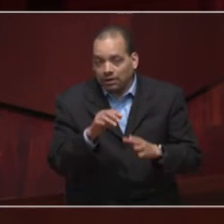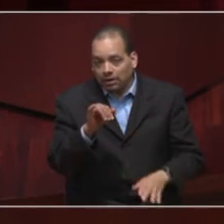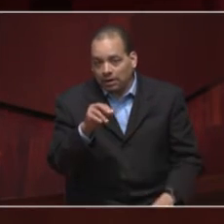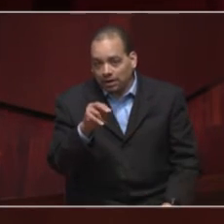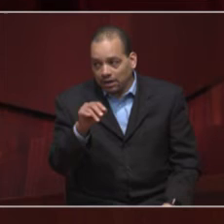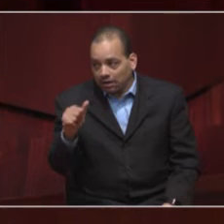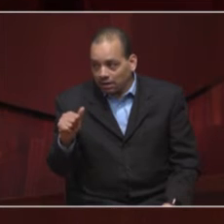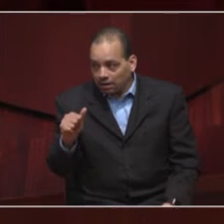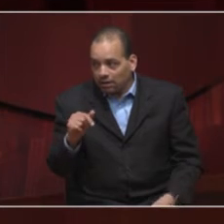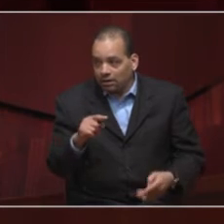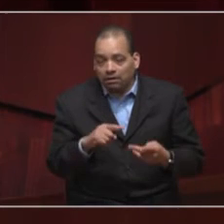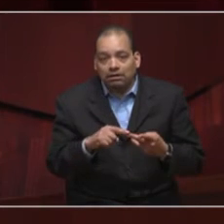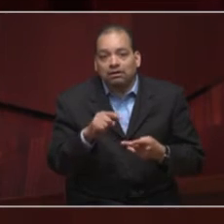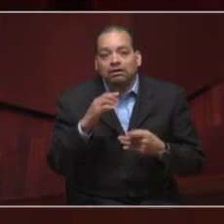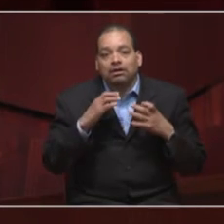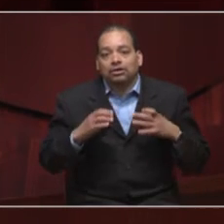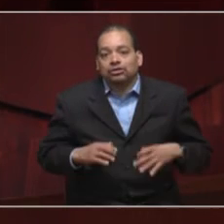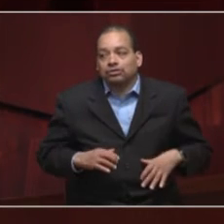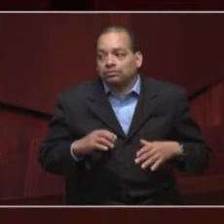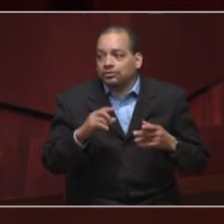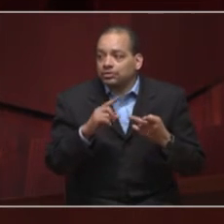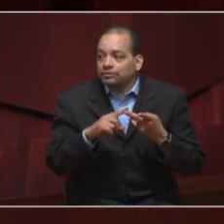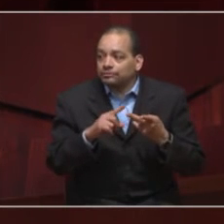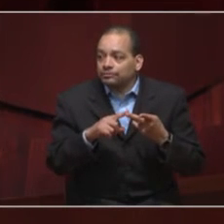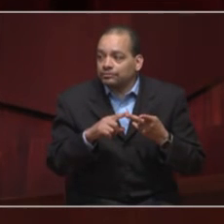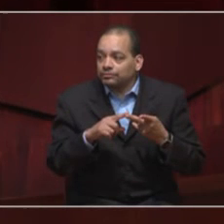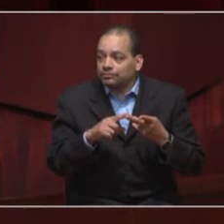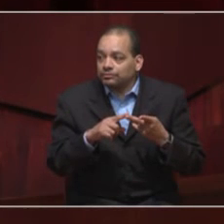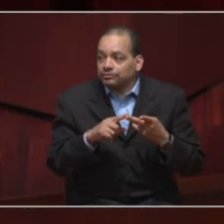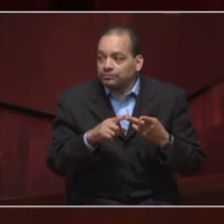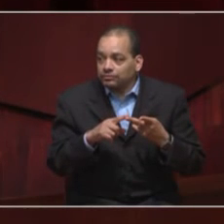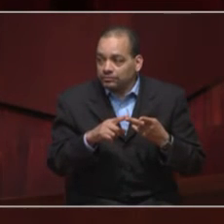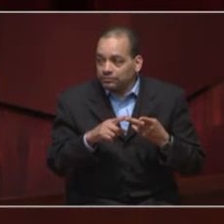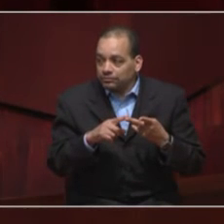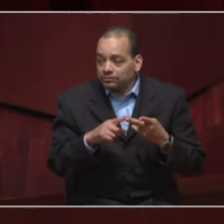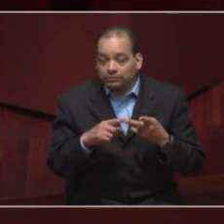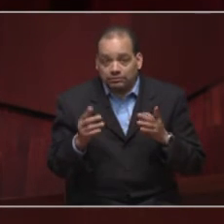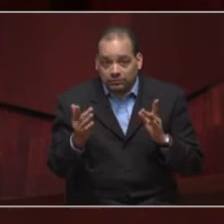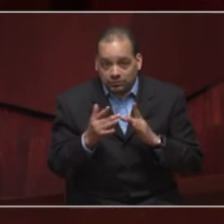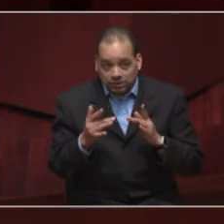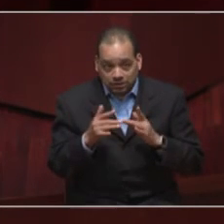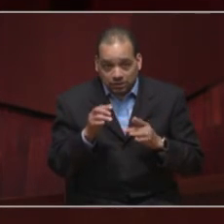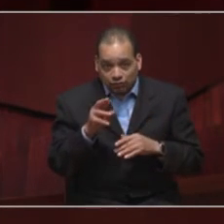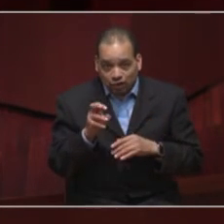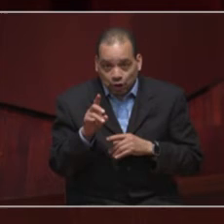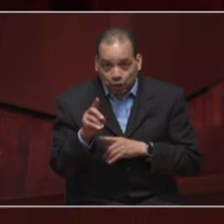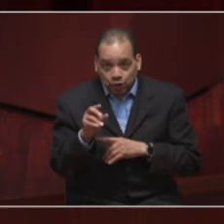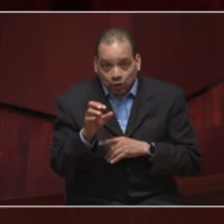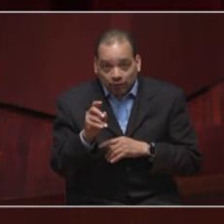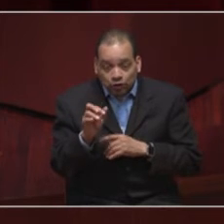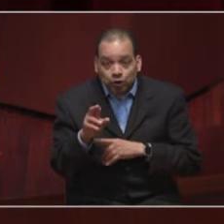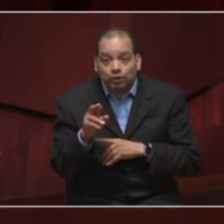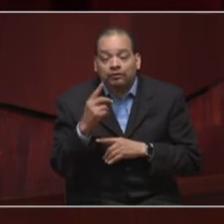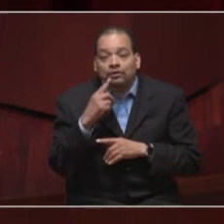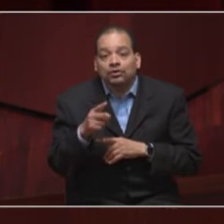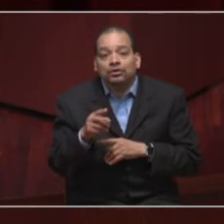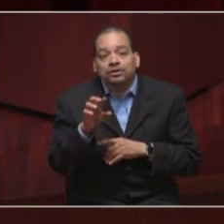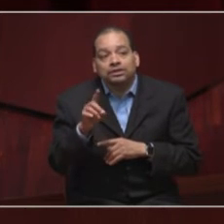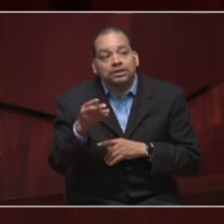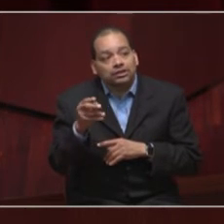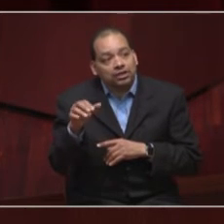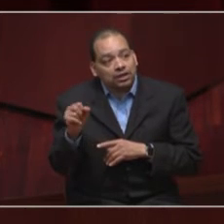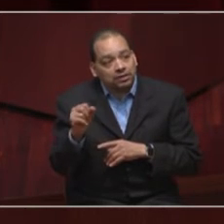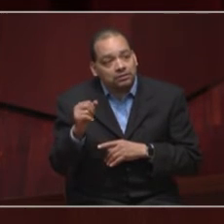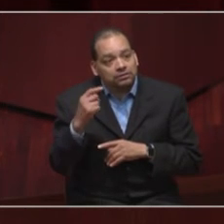INA or Customs, or I'm sorry, INS, Customs? Are you contacting like the records officer for DHS to figure out who has